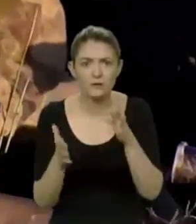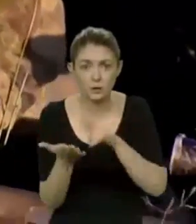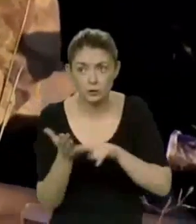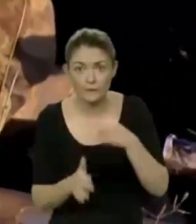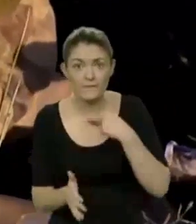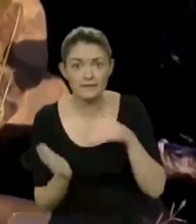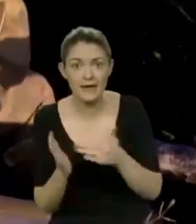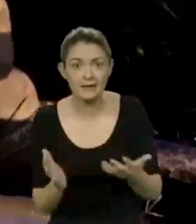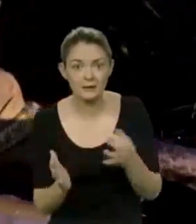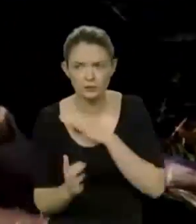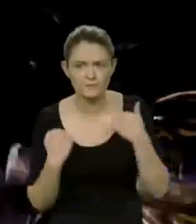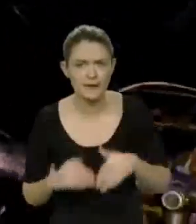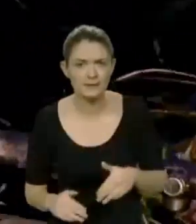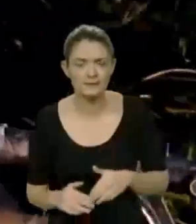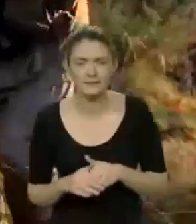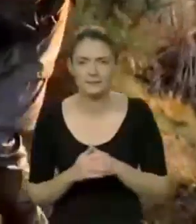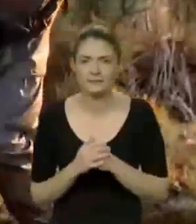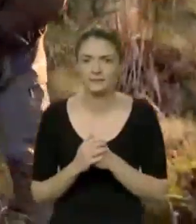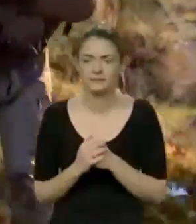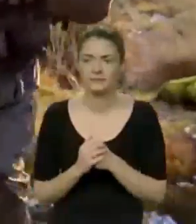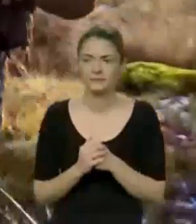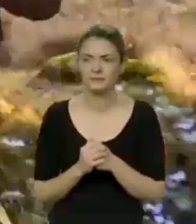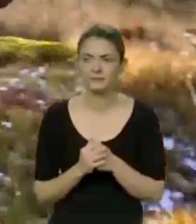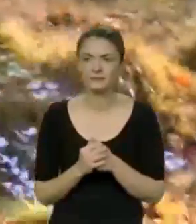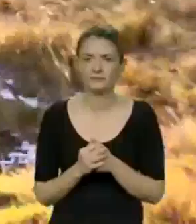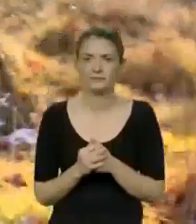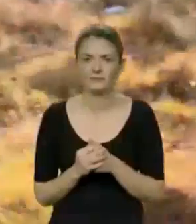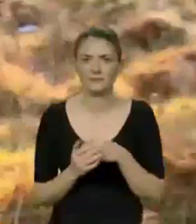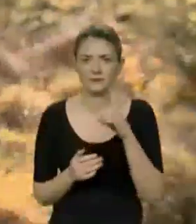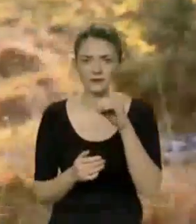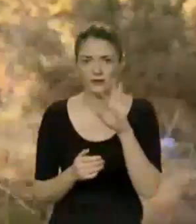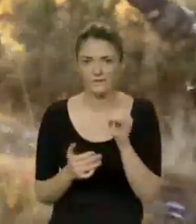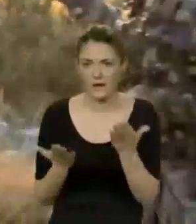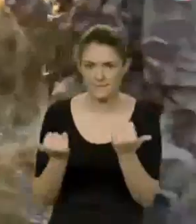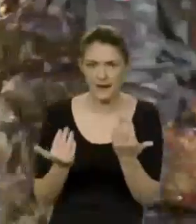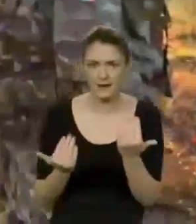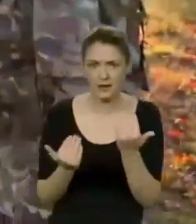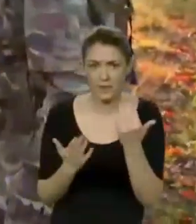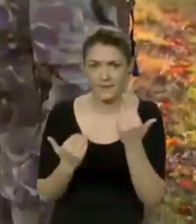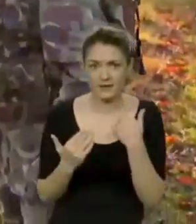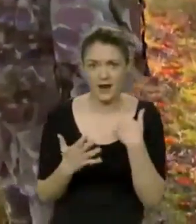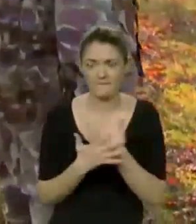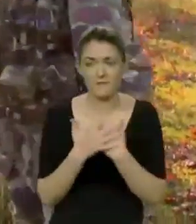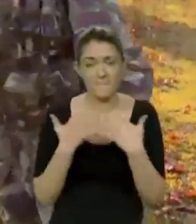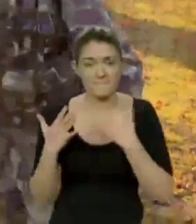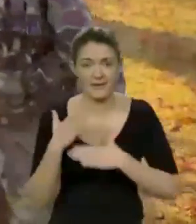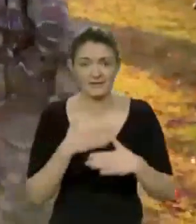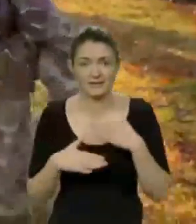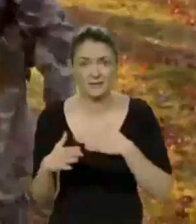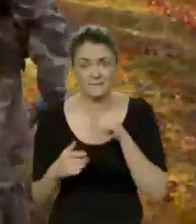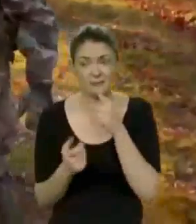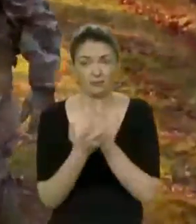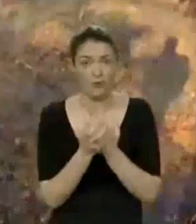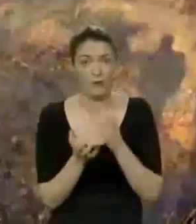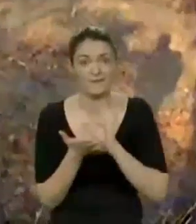man. Yeah. Duffy, come here. Come here. I have a lot of patience, but they're running tin with you. You're jumping, sitting right